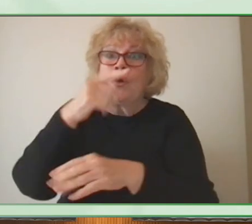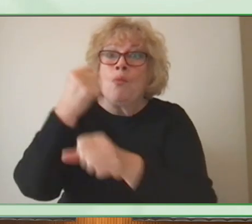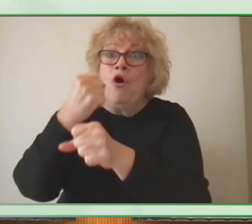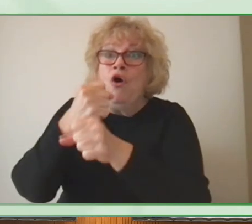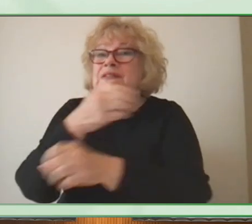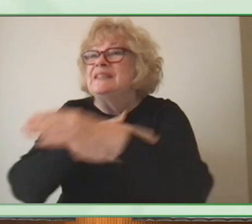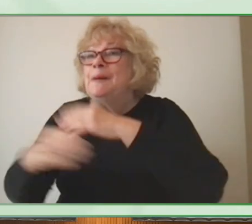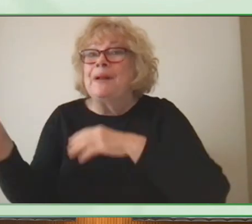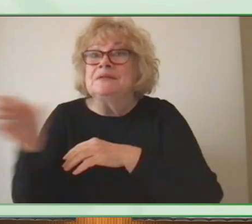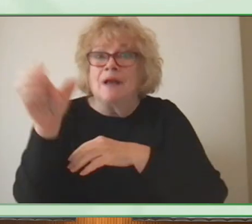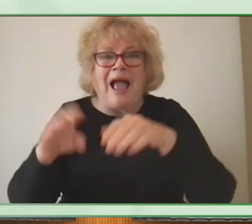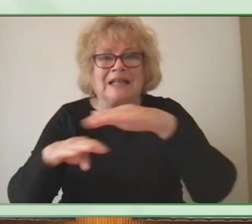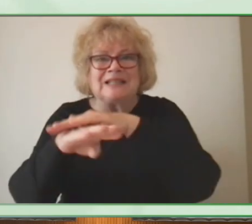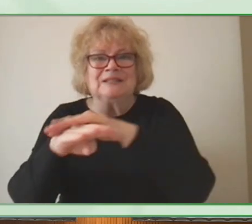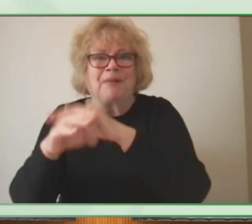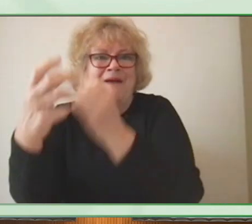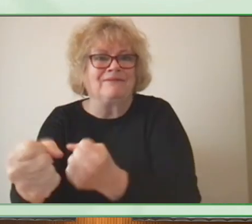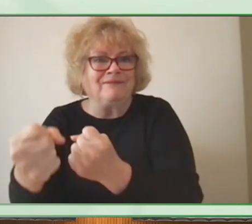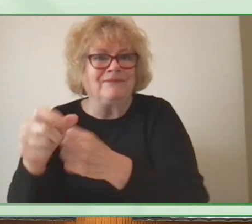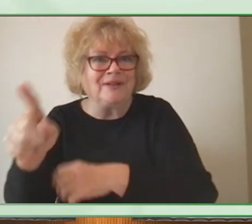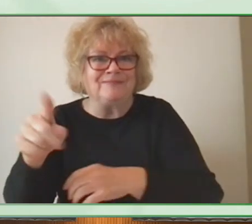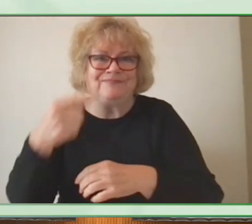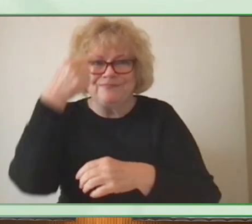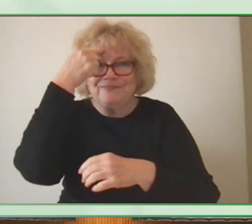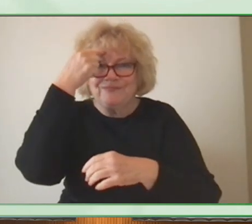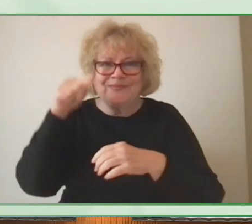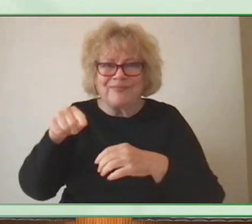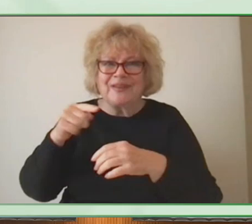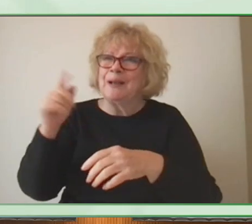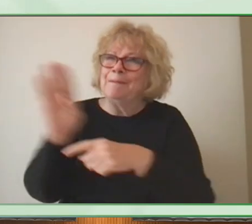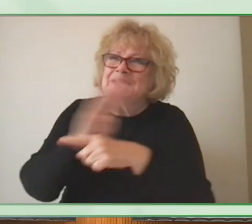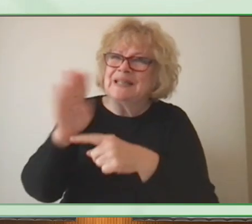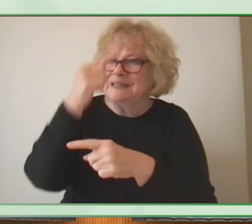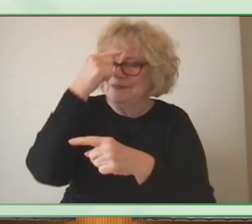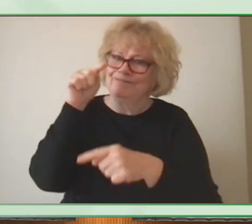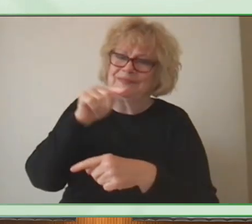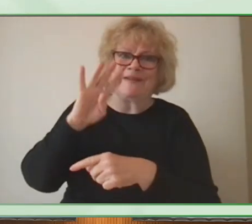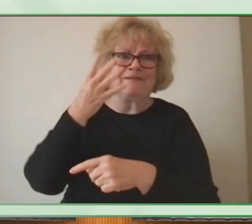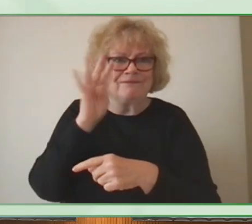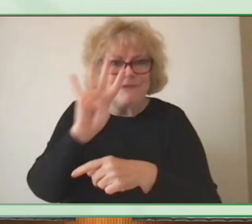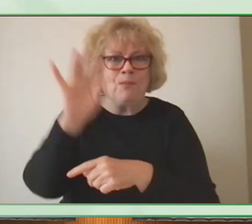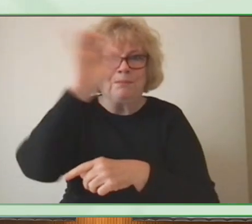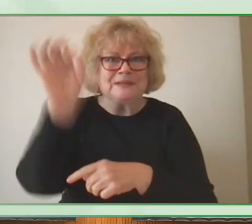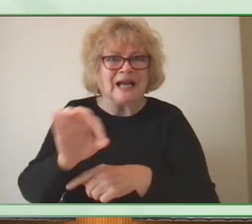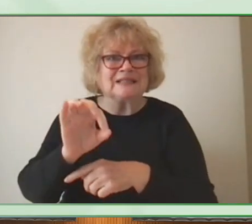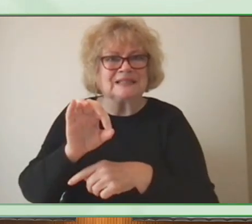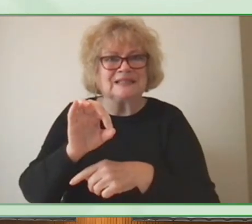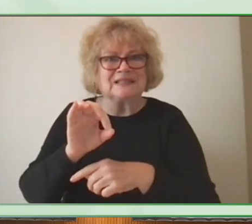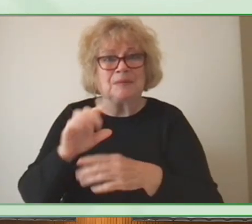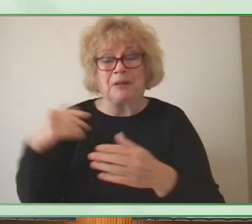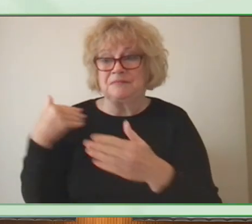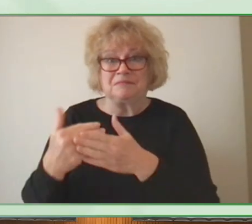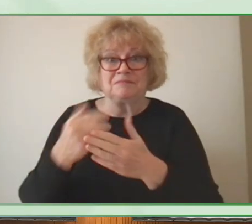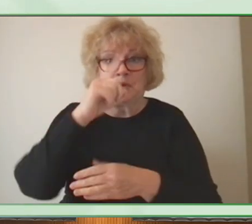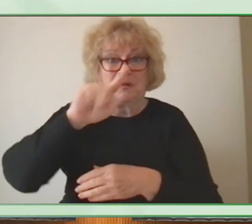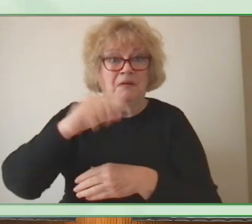And again, about impact, so increased number, I mentioned this, of